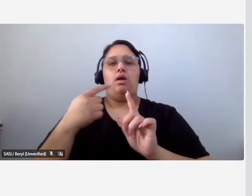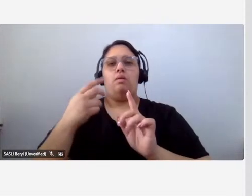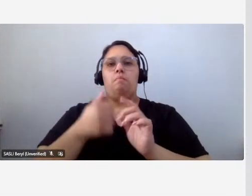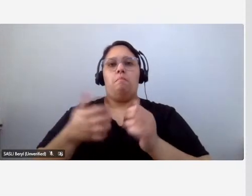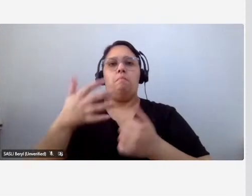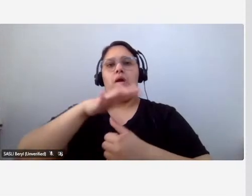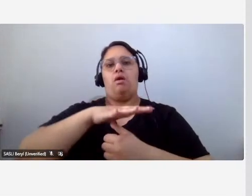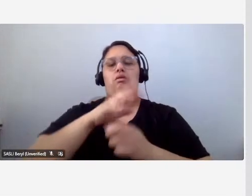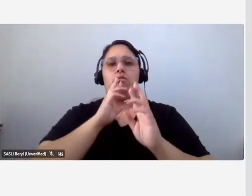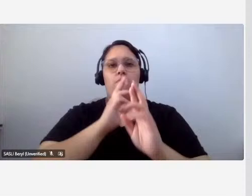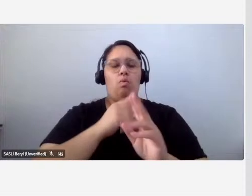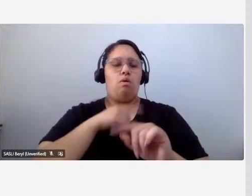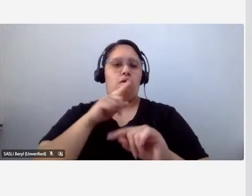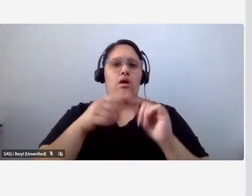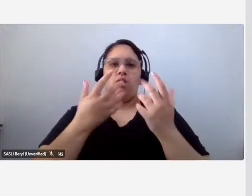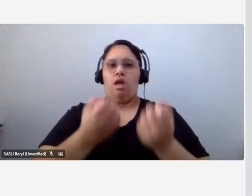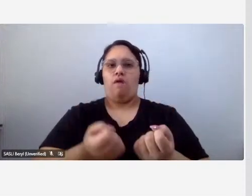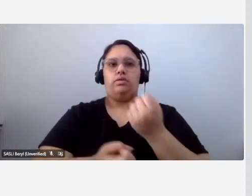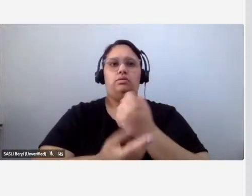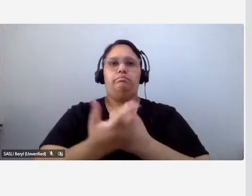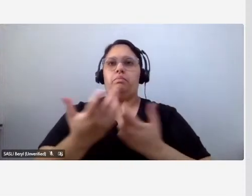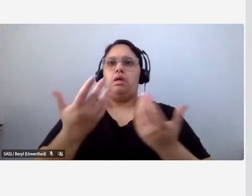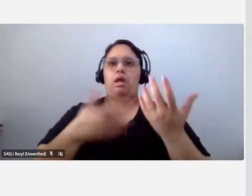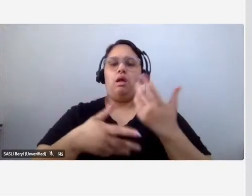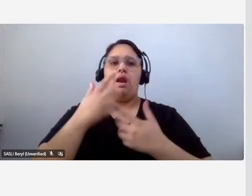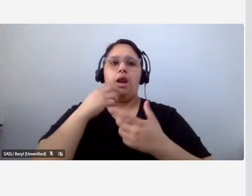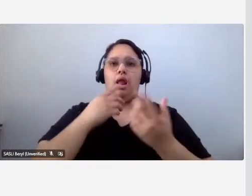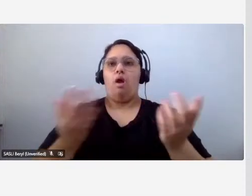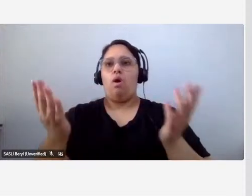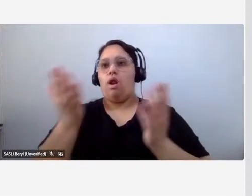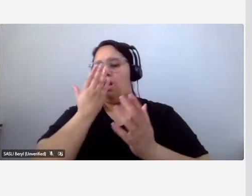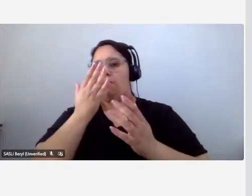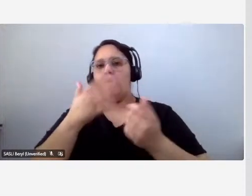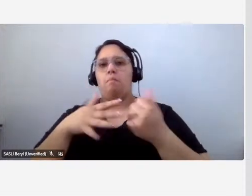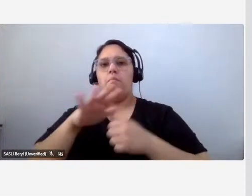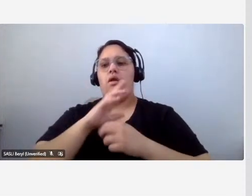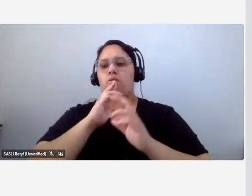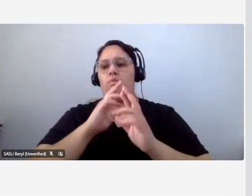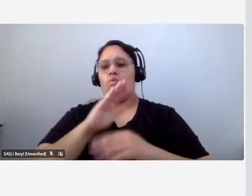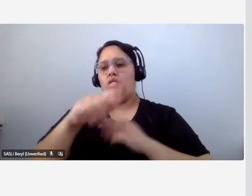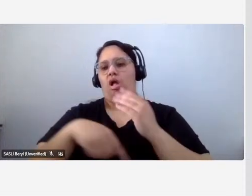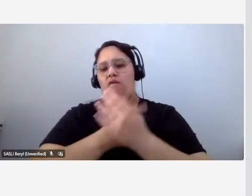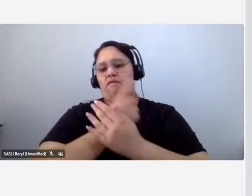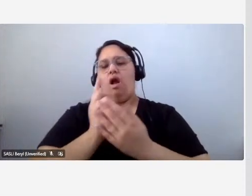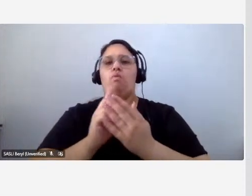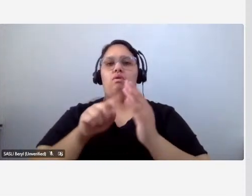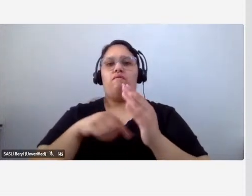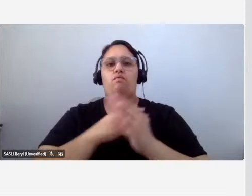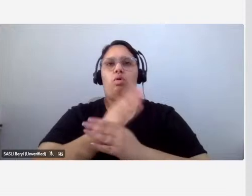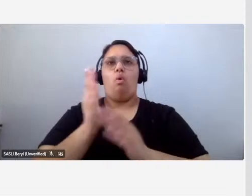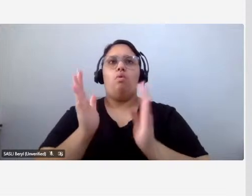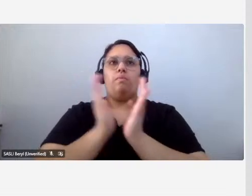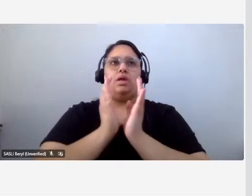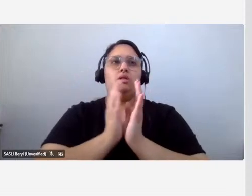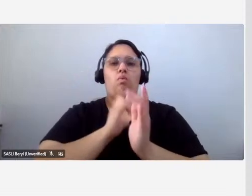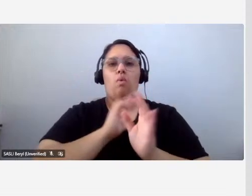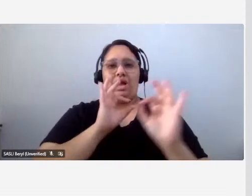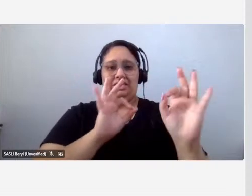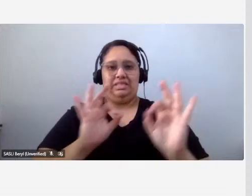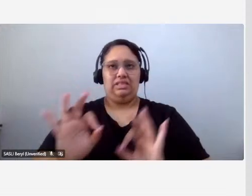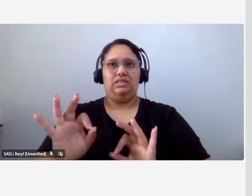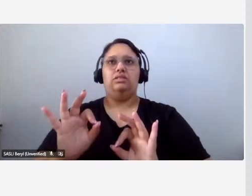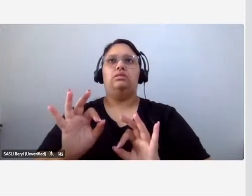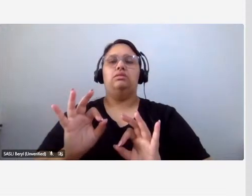report. One can't have a situation where we only get to the main report with half an hour left of the entire meeting, because that is in essence